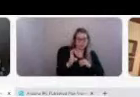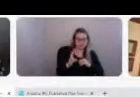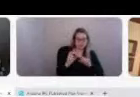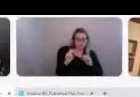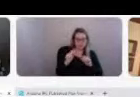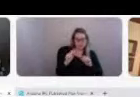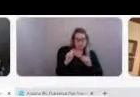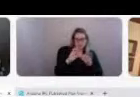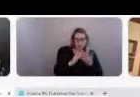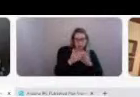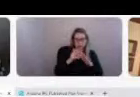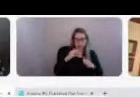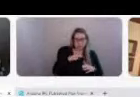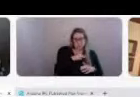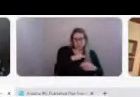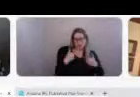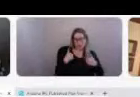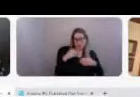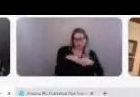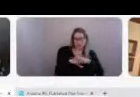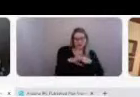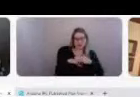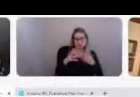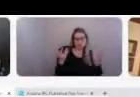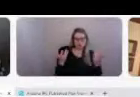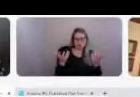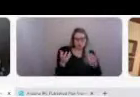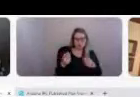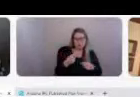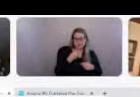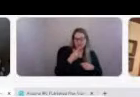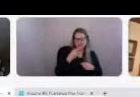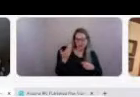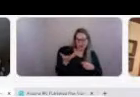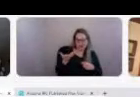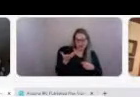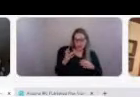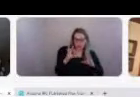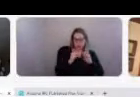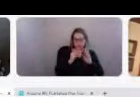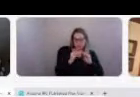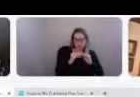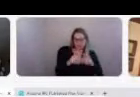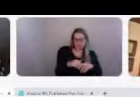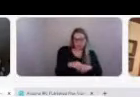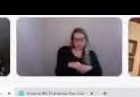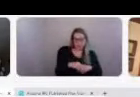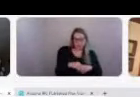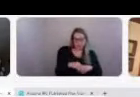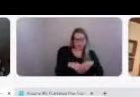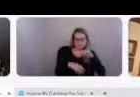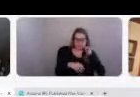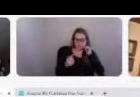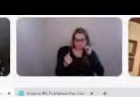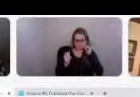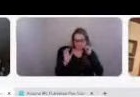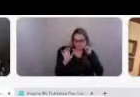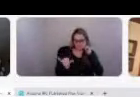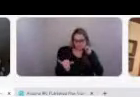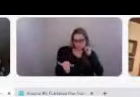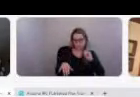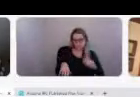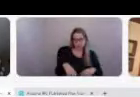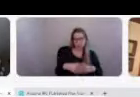community members cannot have access to what is being uh set here in these meetings um yeah so that's um